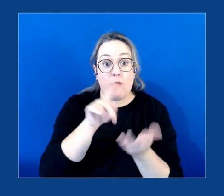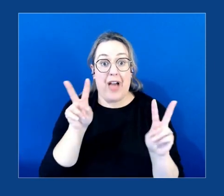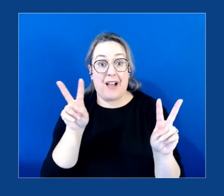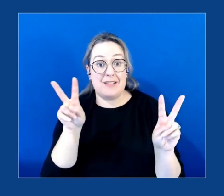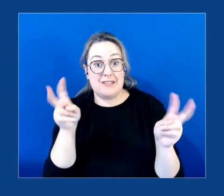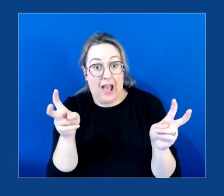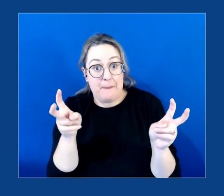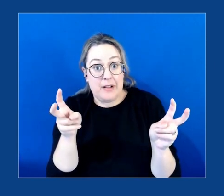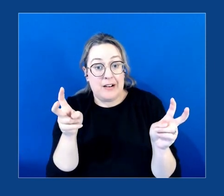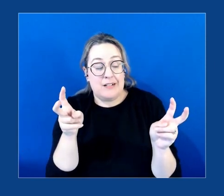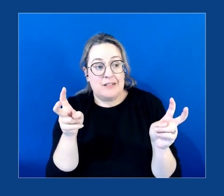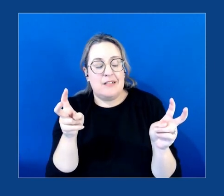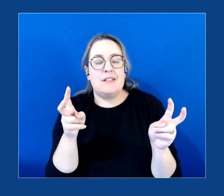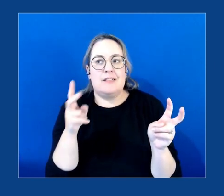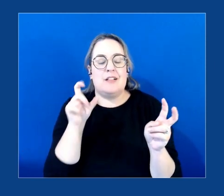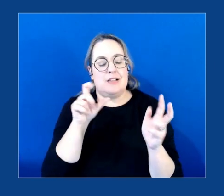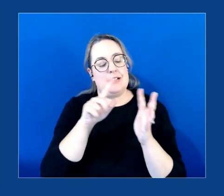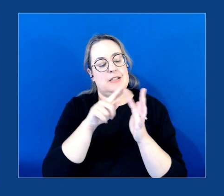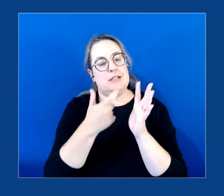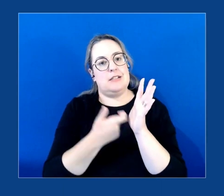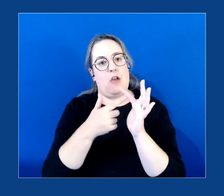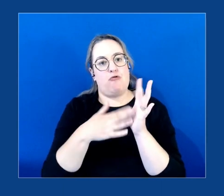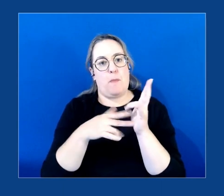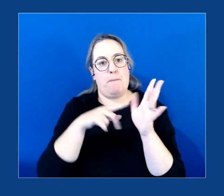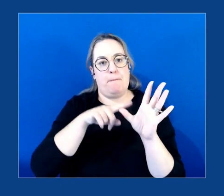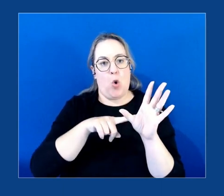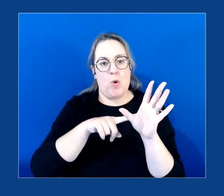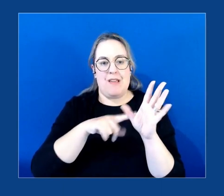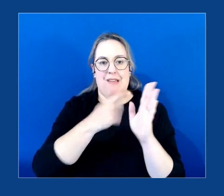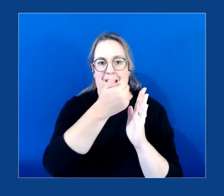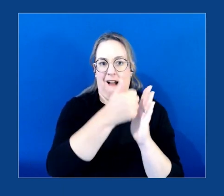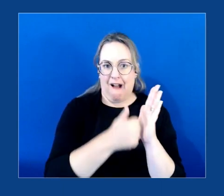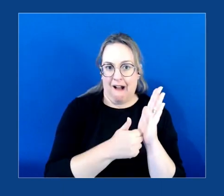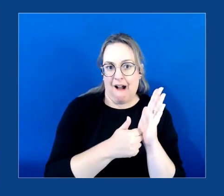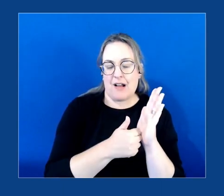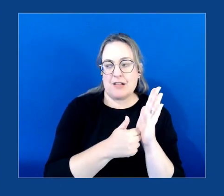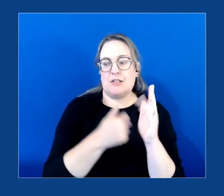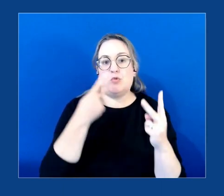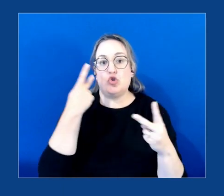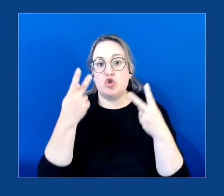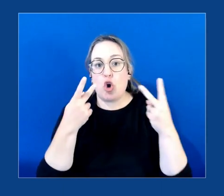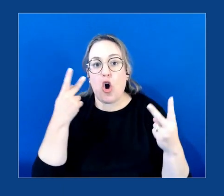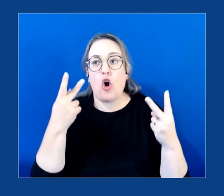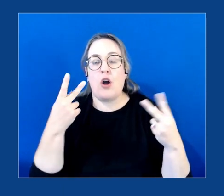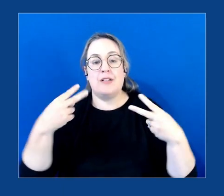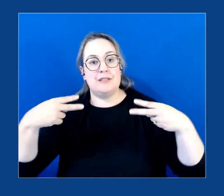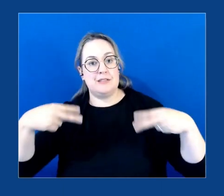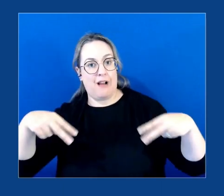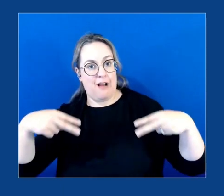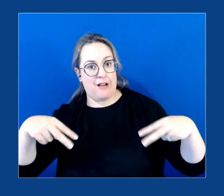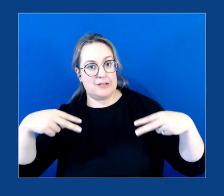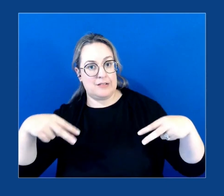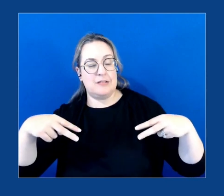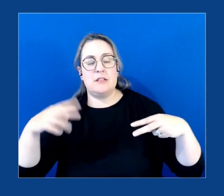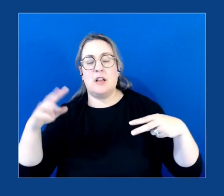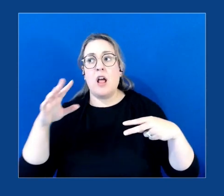the ceremonial arts of song and dance and visual design play, not just in the